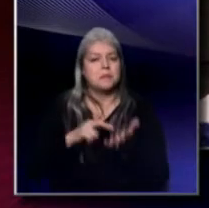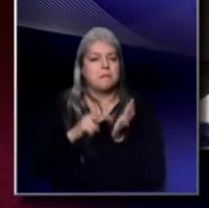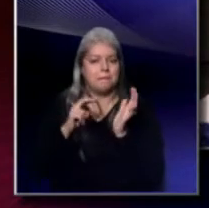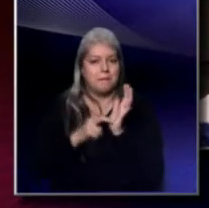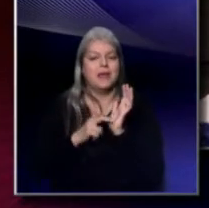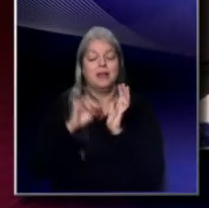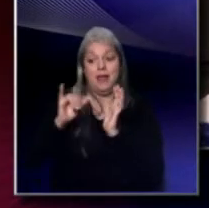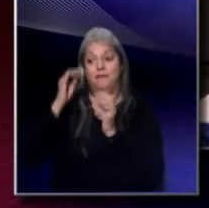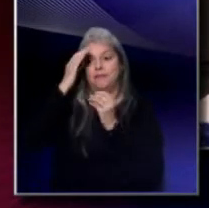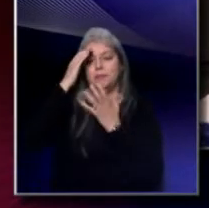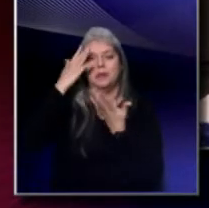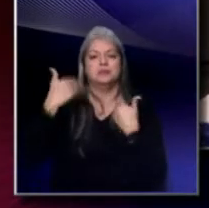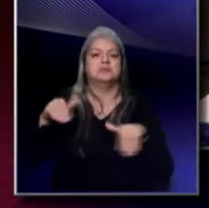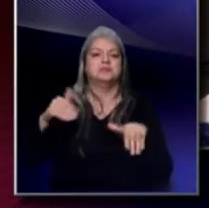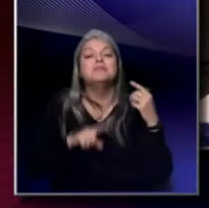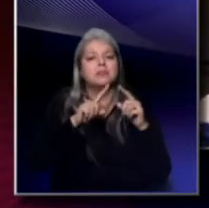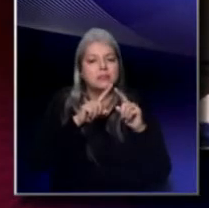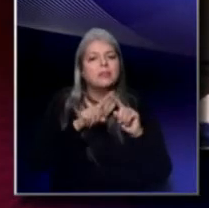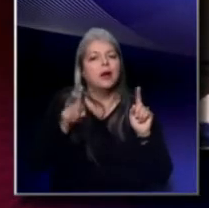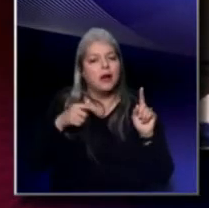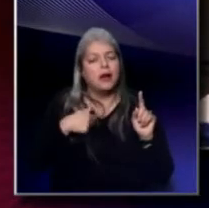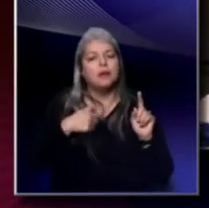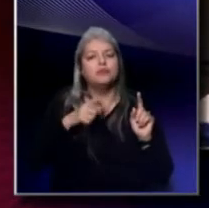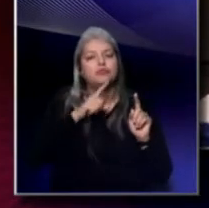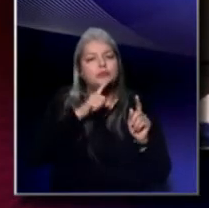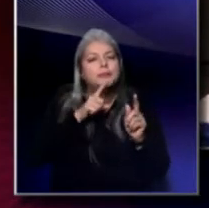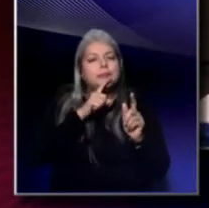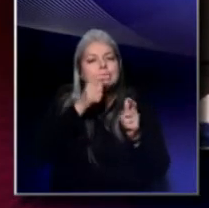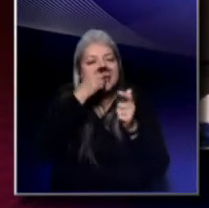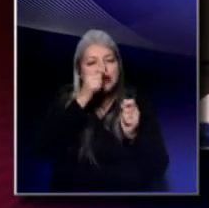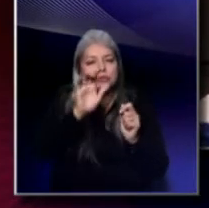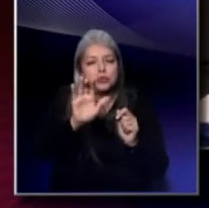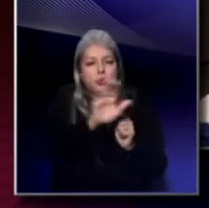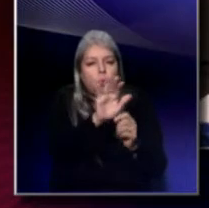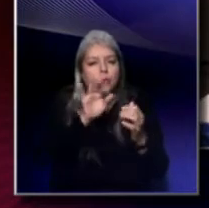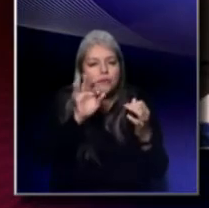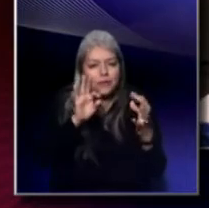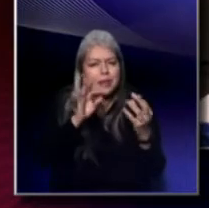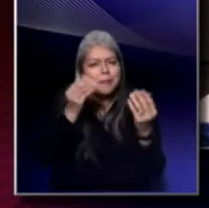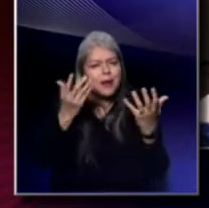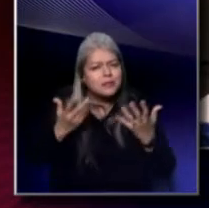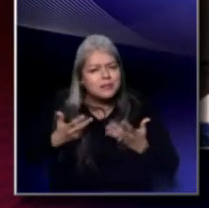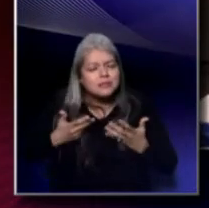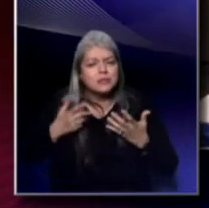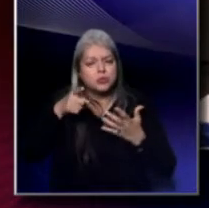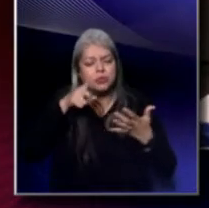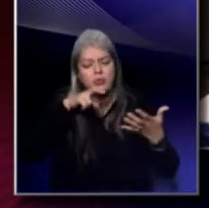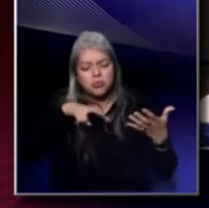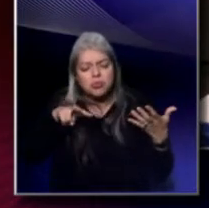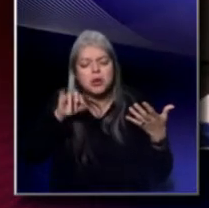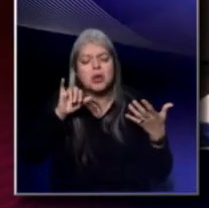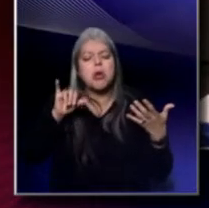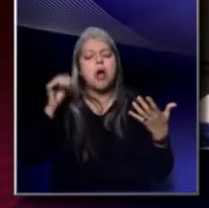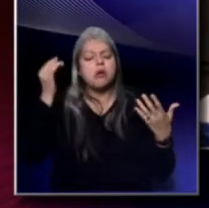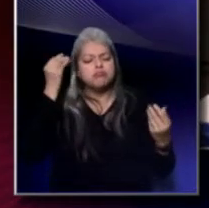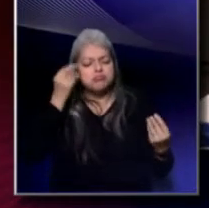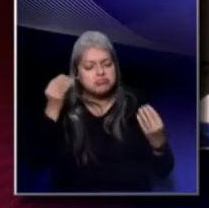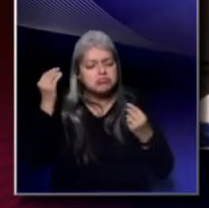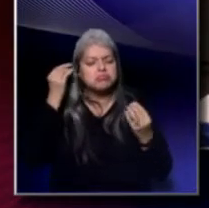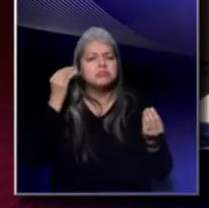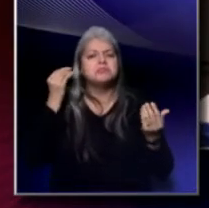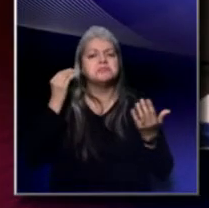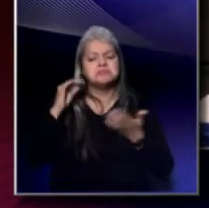that probably is the best. Really, really interested in your feedback. As you read it, kind of mull it over